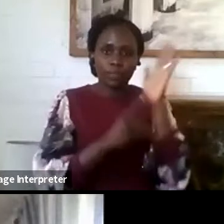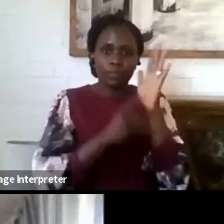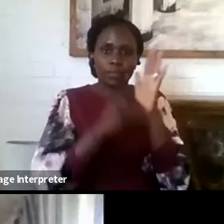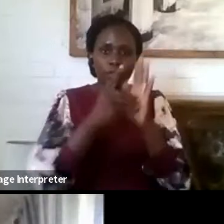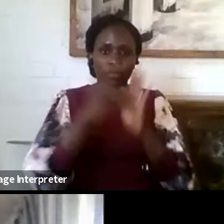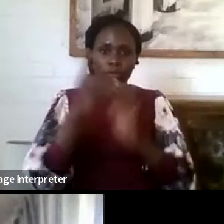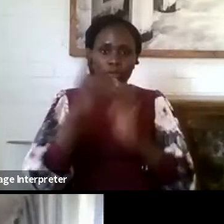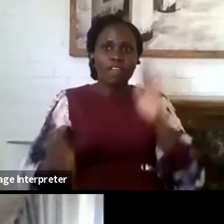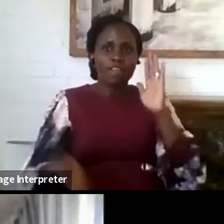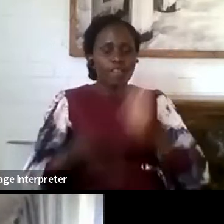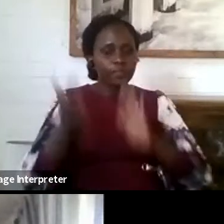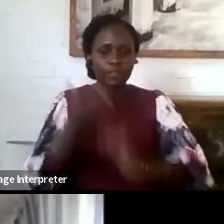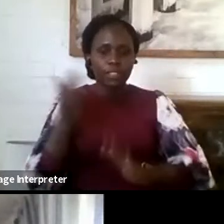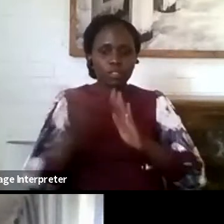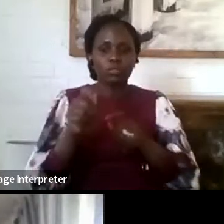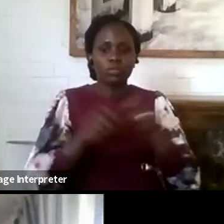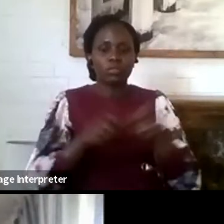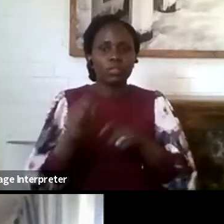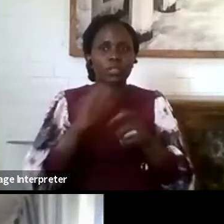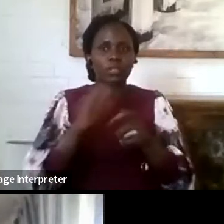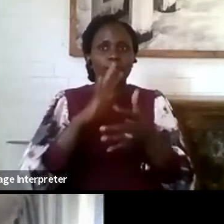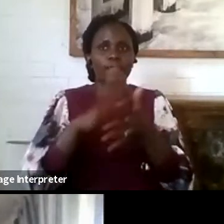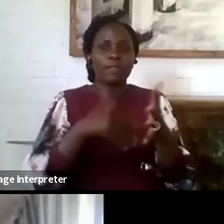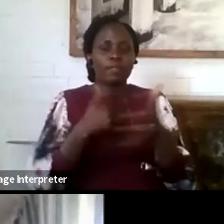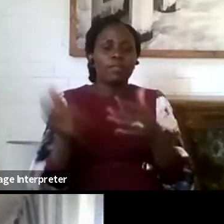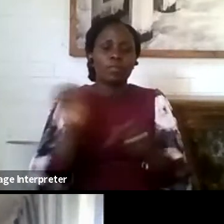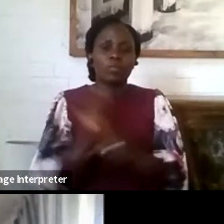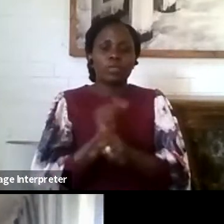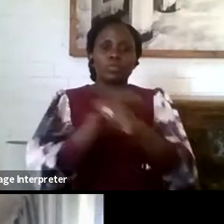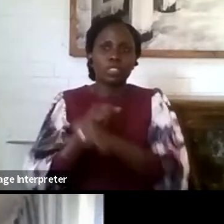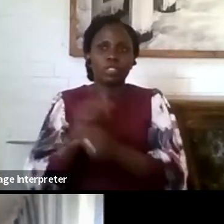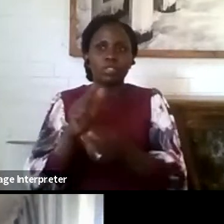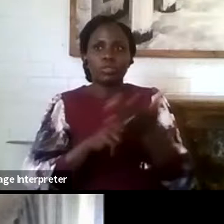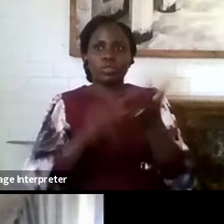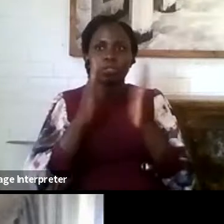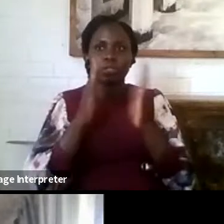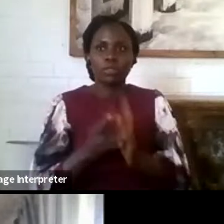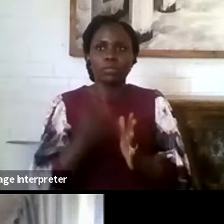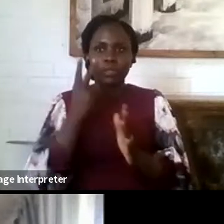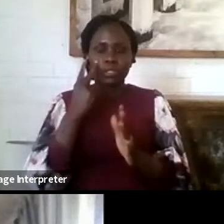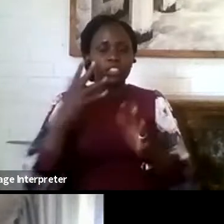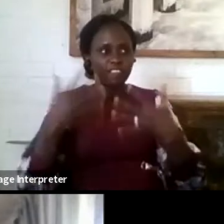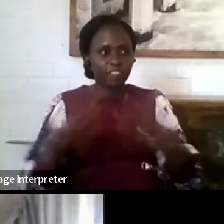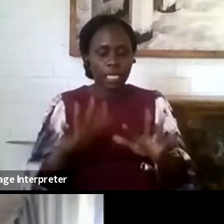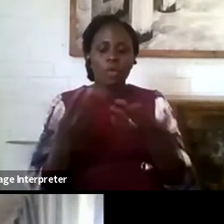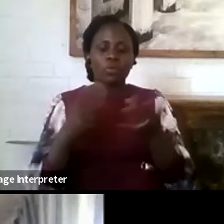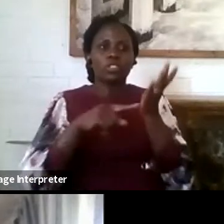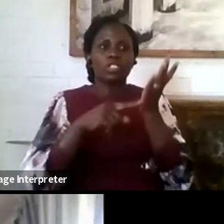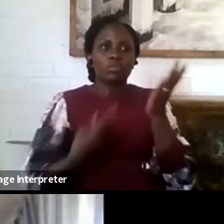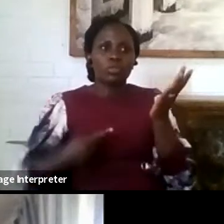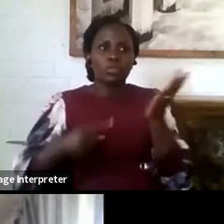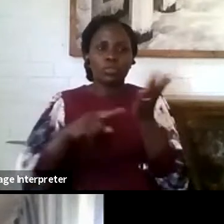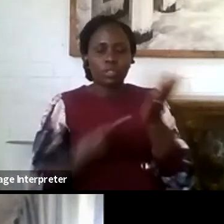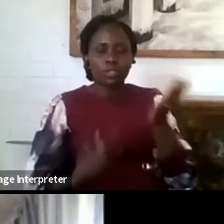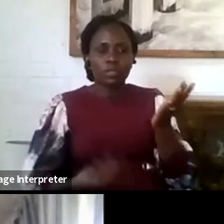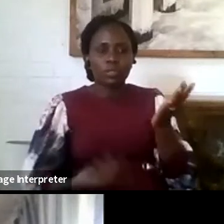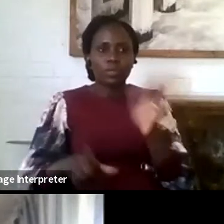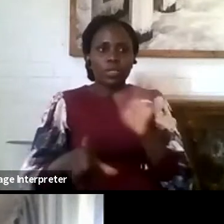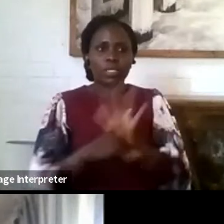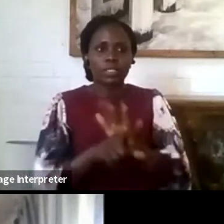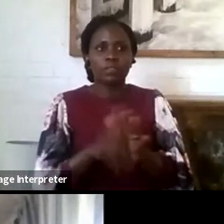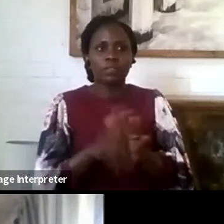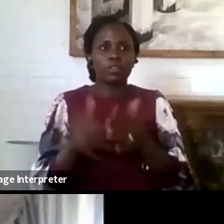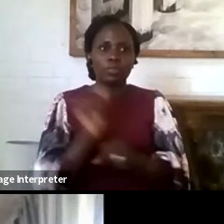frameworks that seek to protect users. And we've seen how technology often outpaces legal systems and frameworks. This